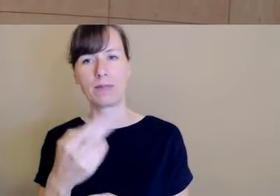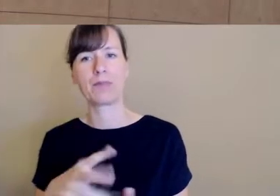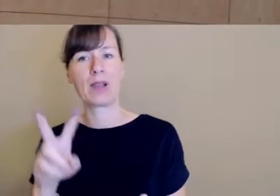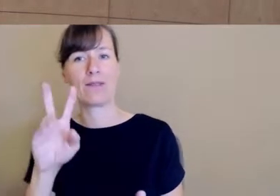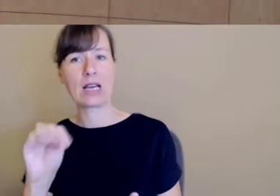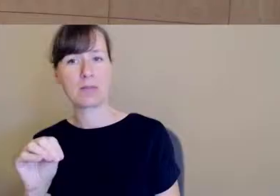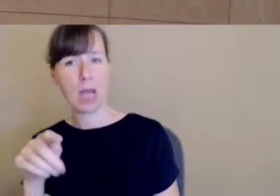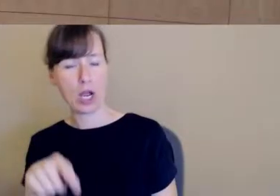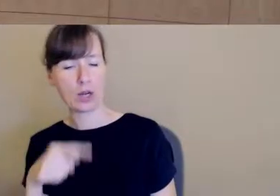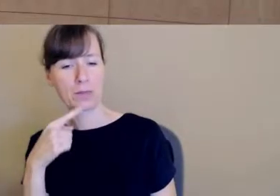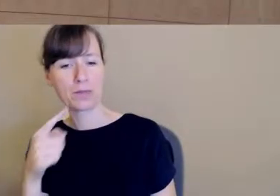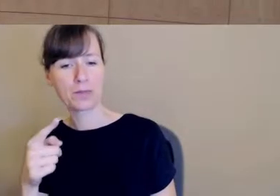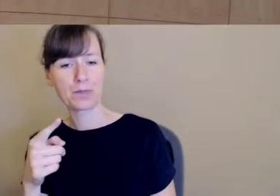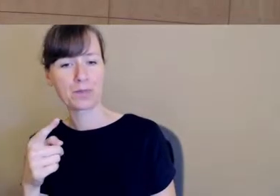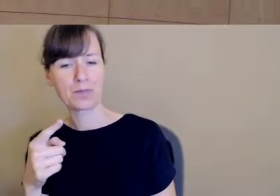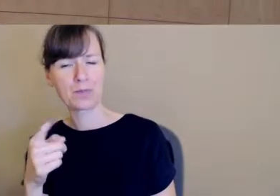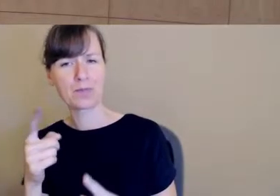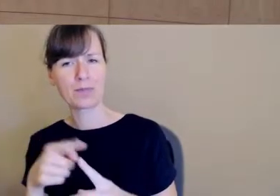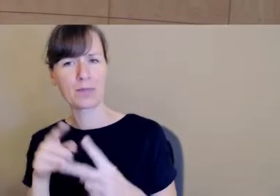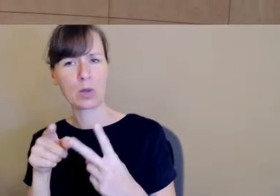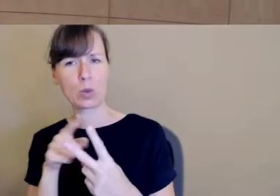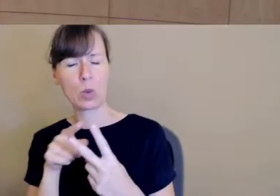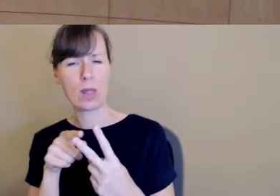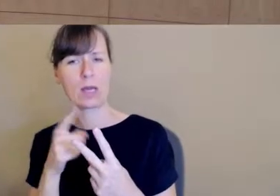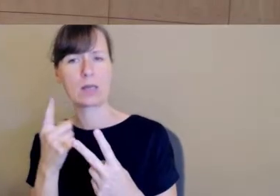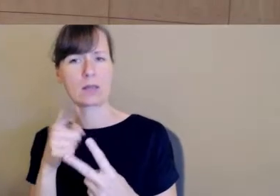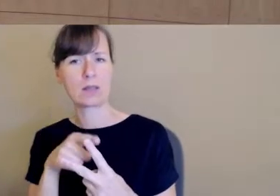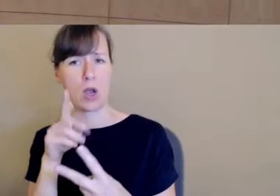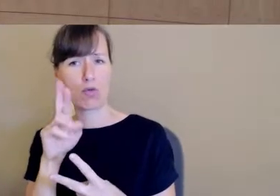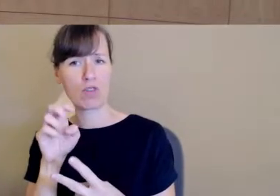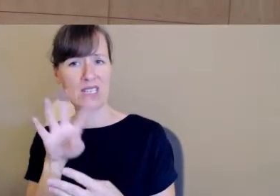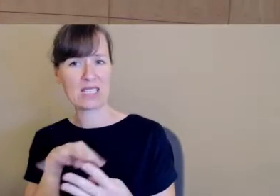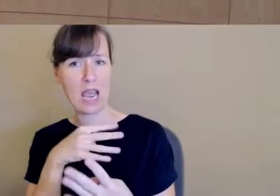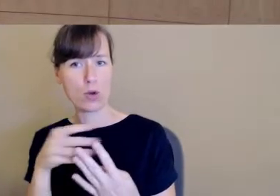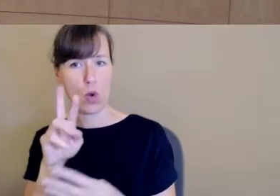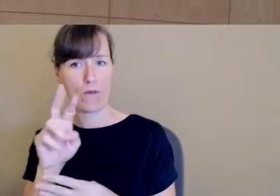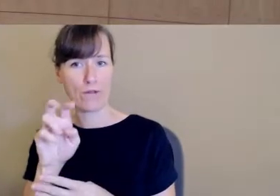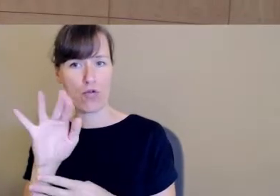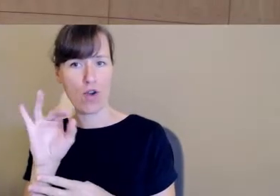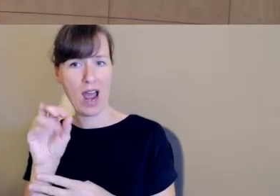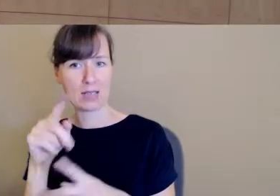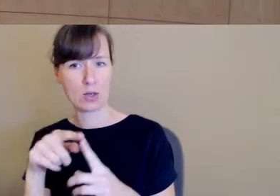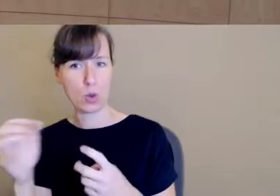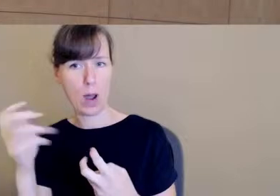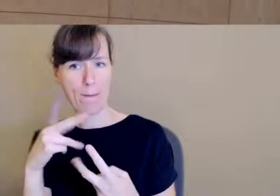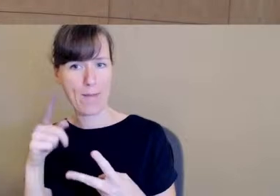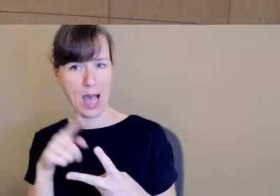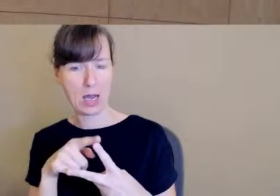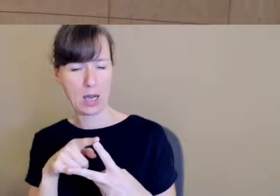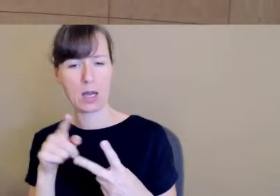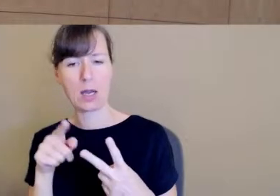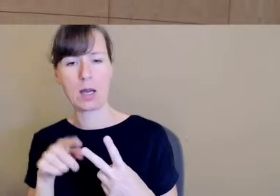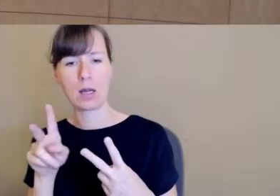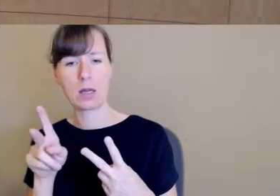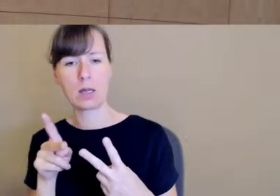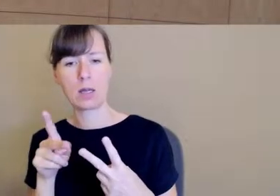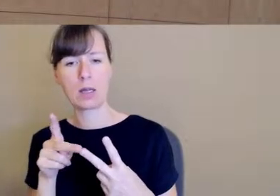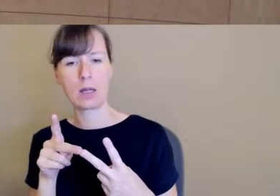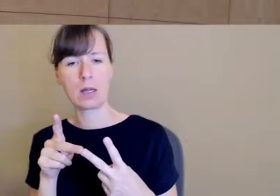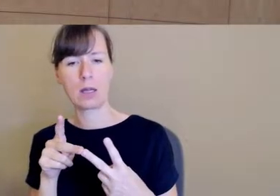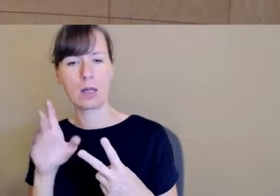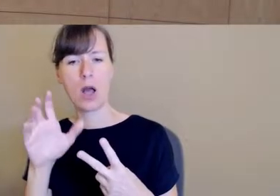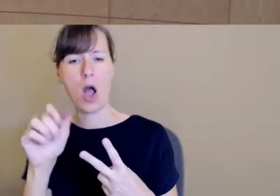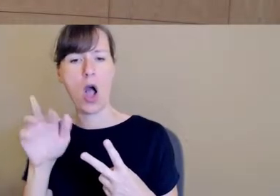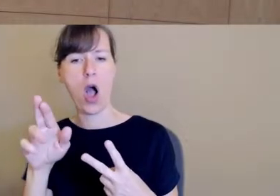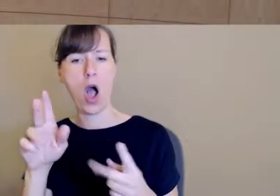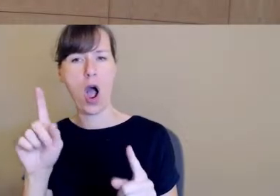we've rescheduled Verizon to come back as they were meant to. And the second, I have on here car meetups, but I